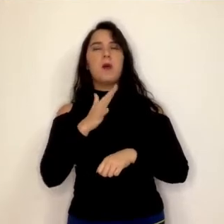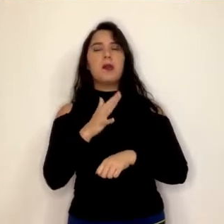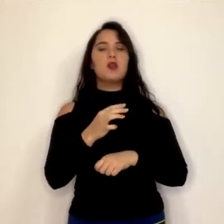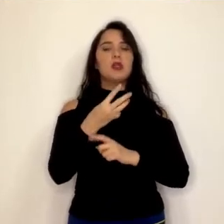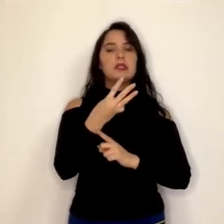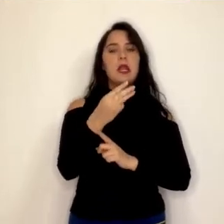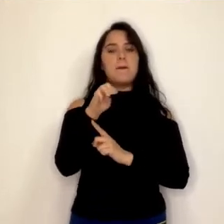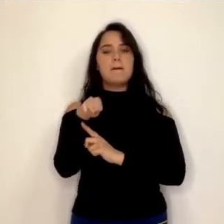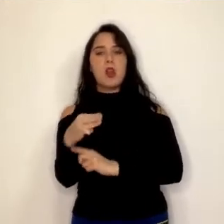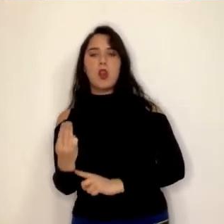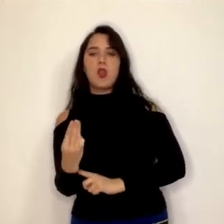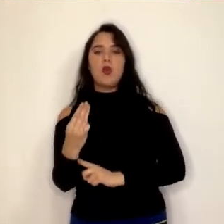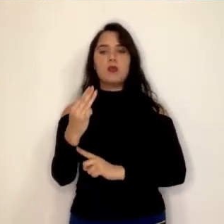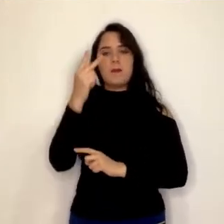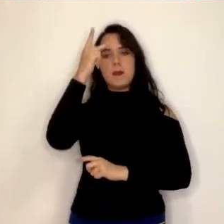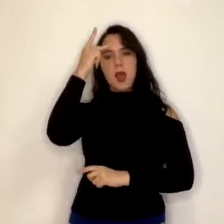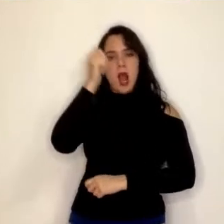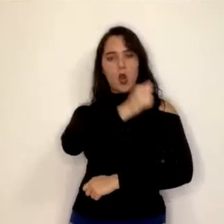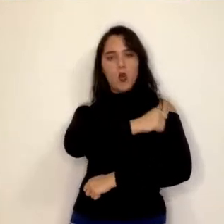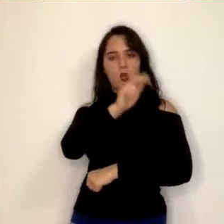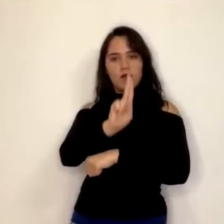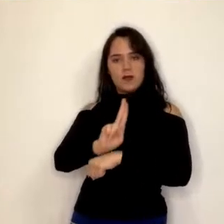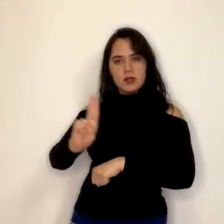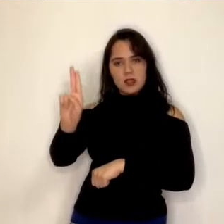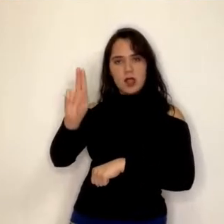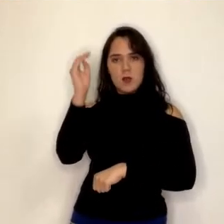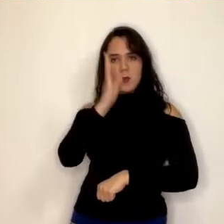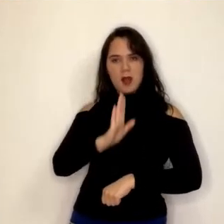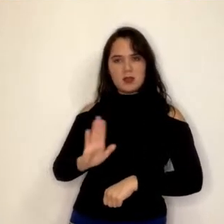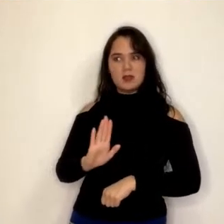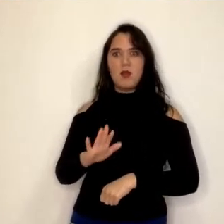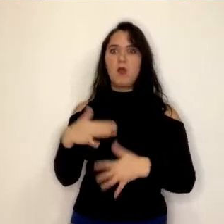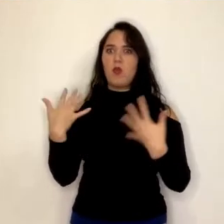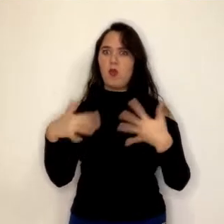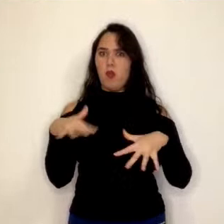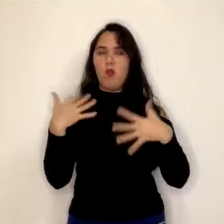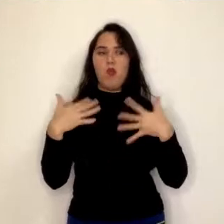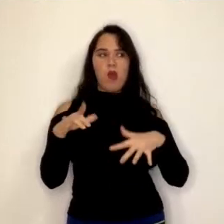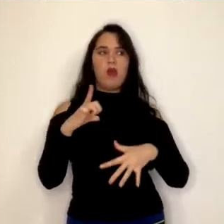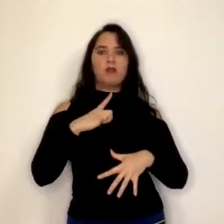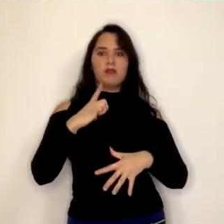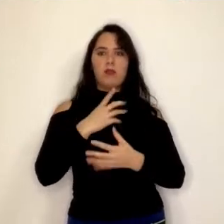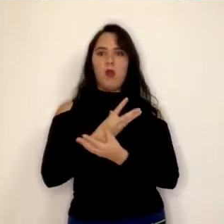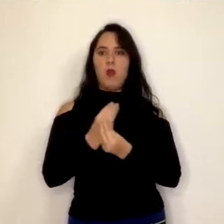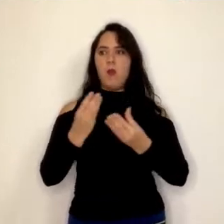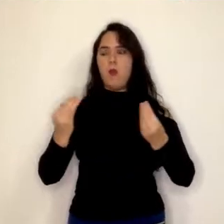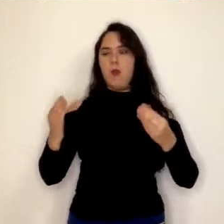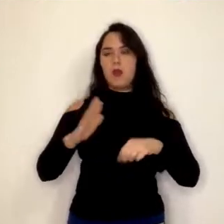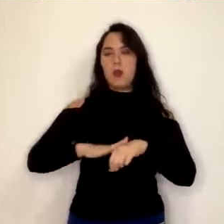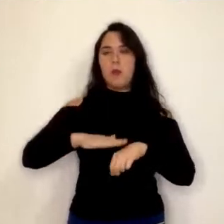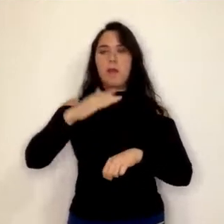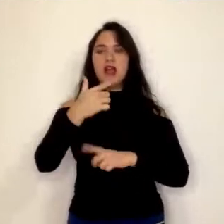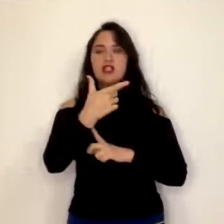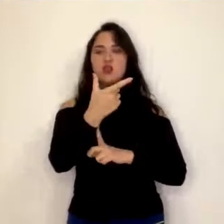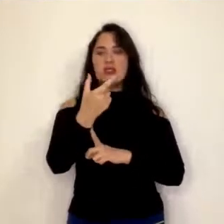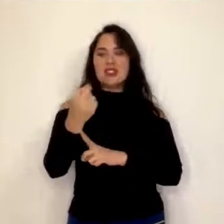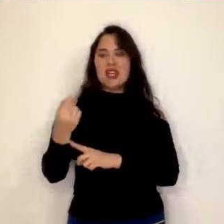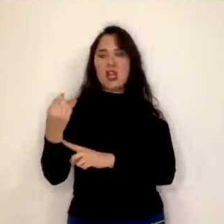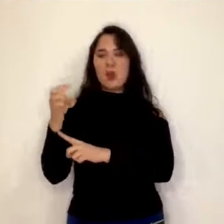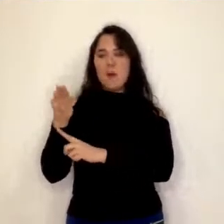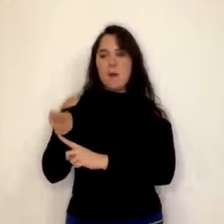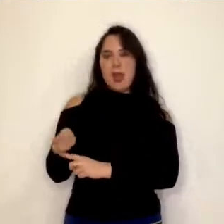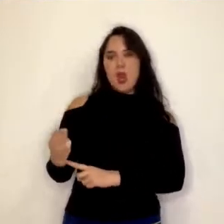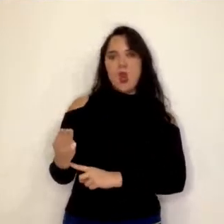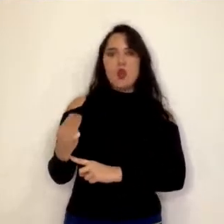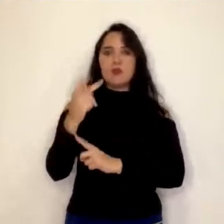had over 3 million university students in the country. It was shameful. A country of 200